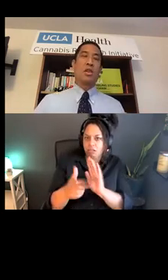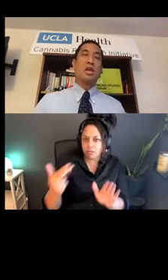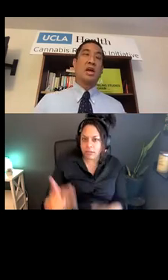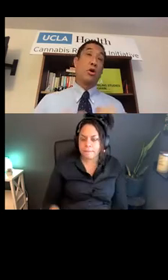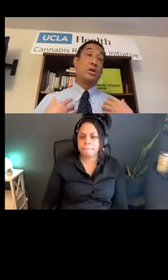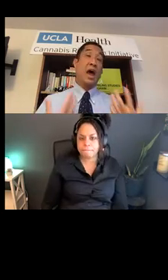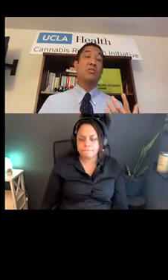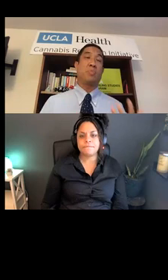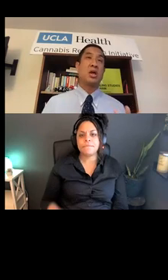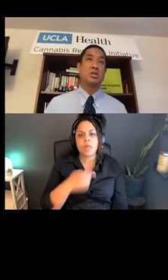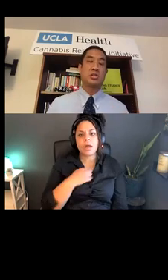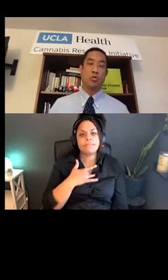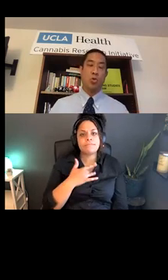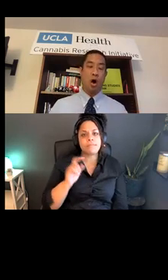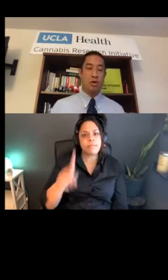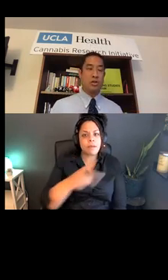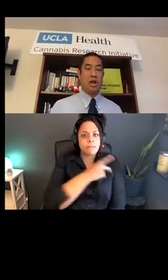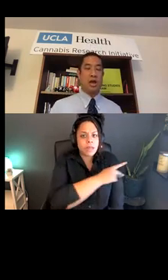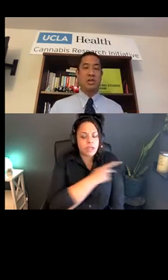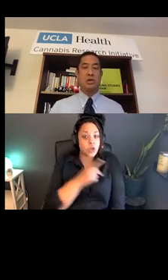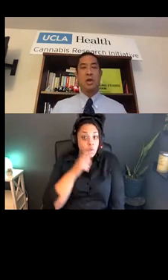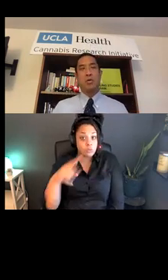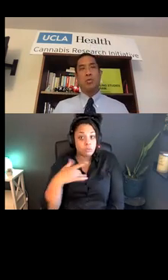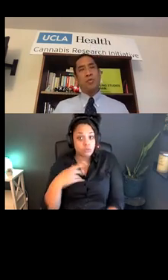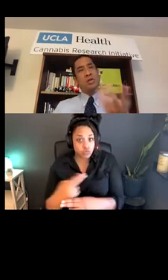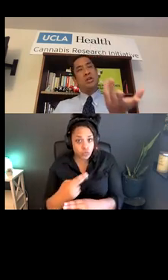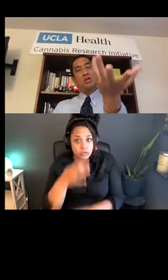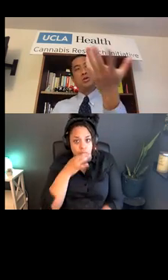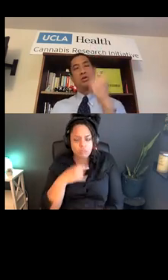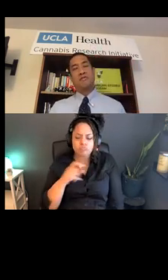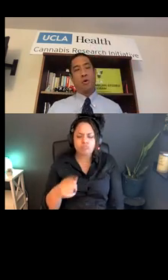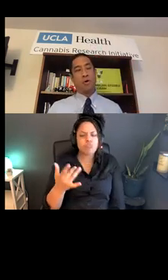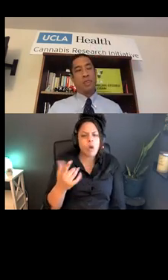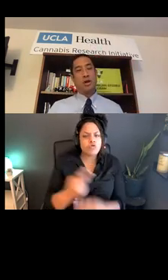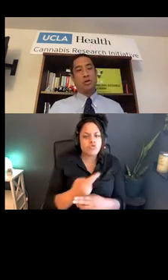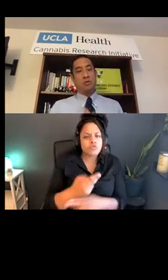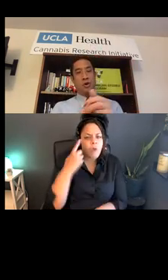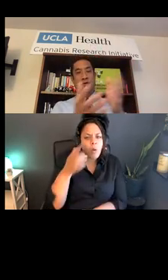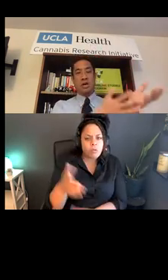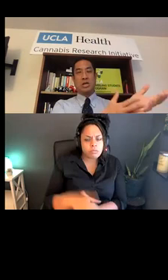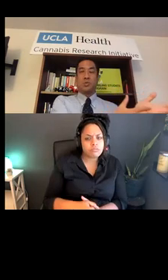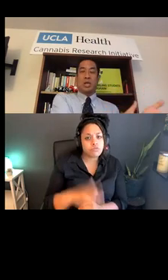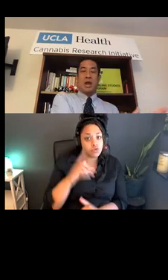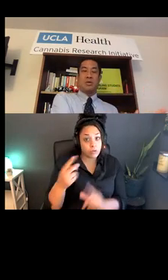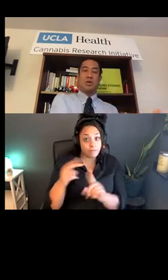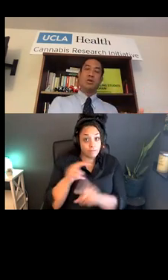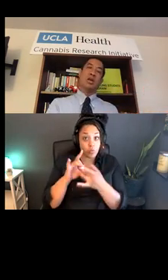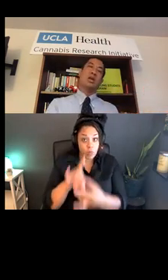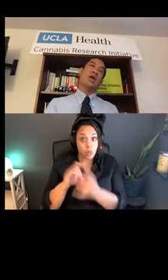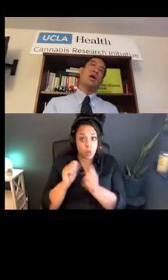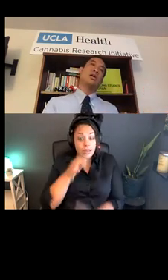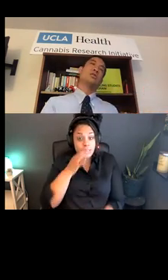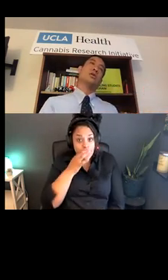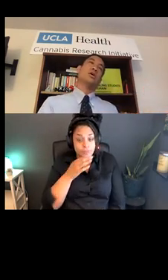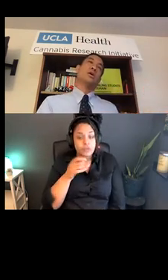one of the things I always ask patients and who are using cannabis, say, well, what reason are you using it for? Do you view your relationship with cannabis? Are you taking